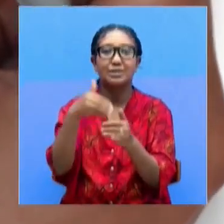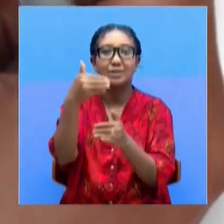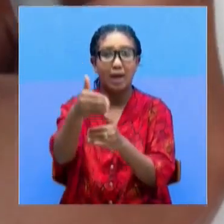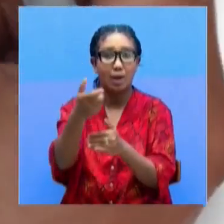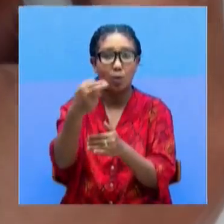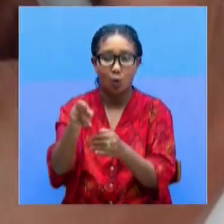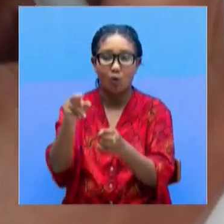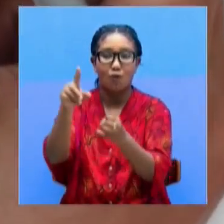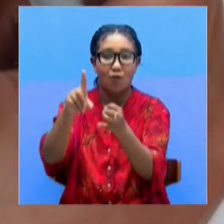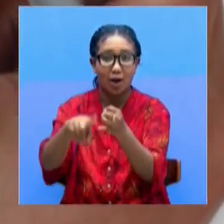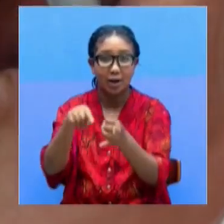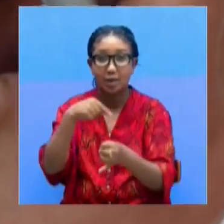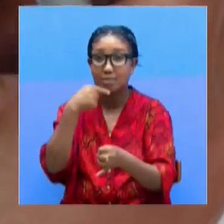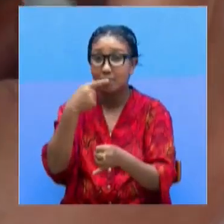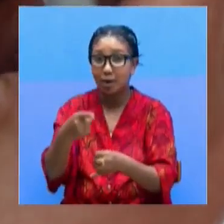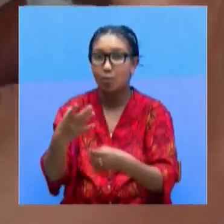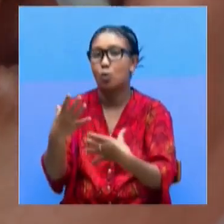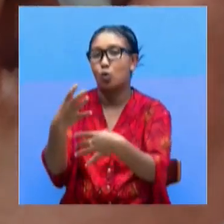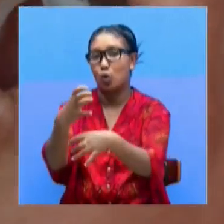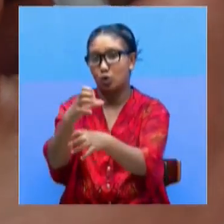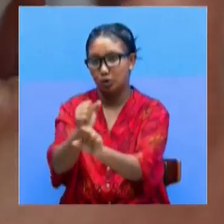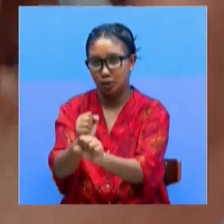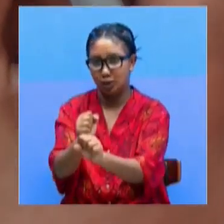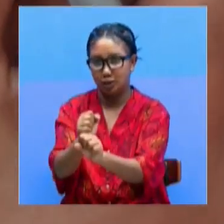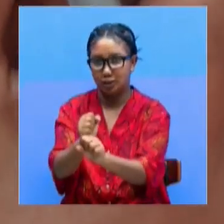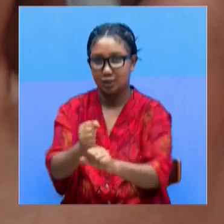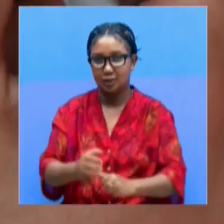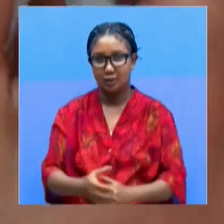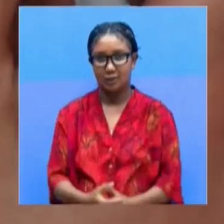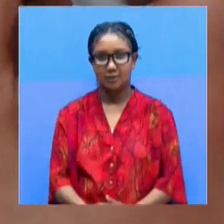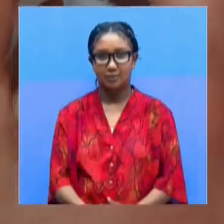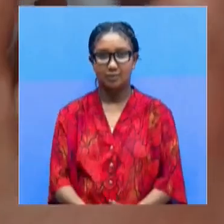called conclusion.